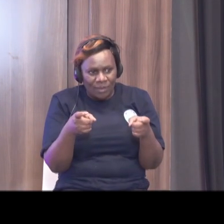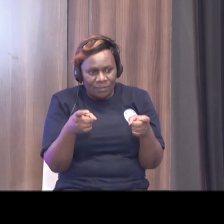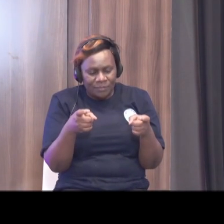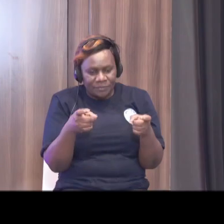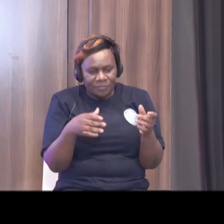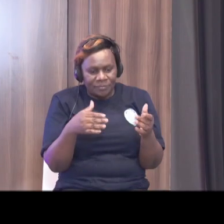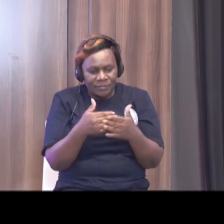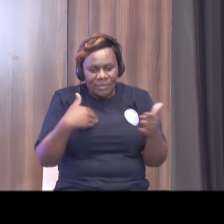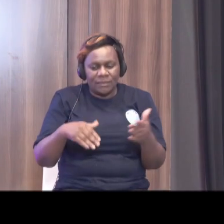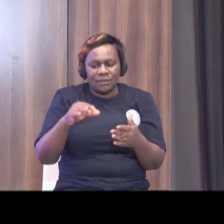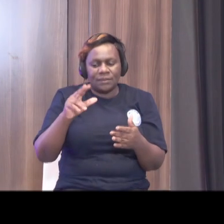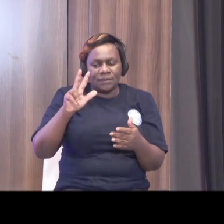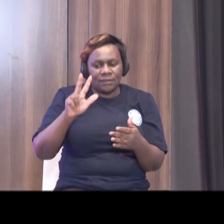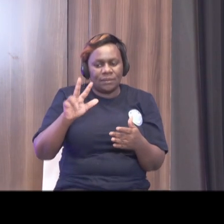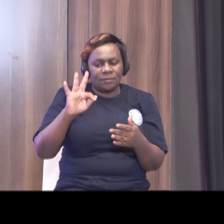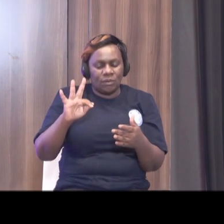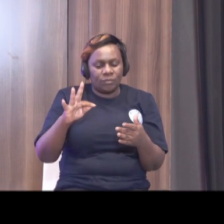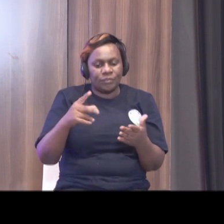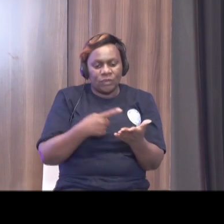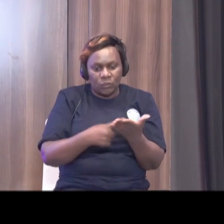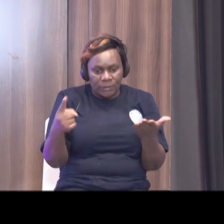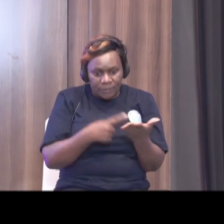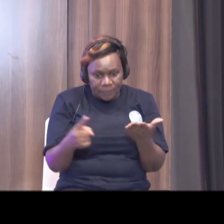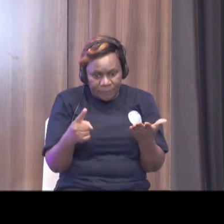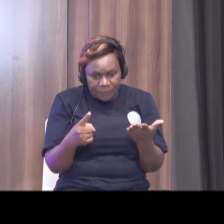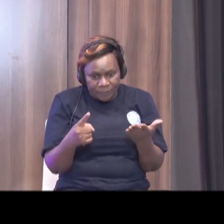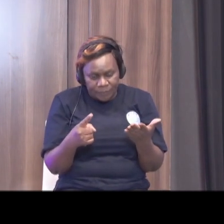34 week group. So I just want to make that clear.